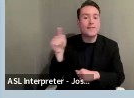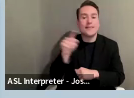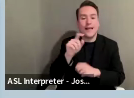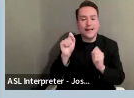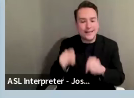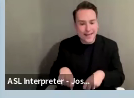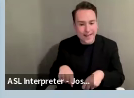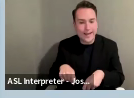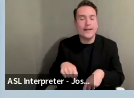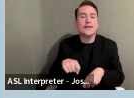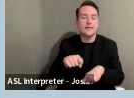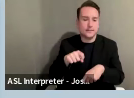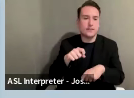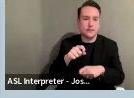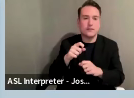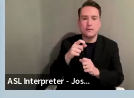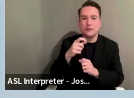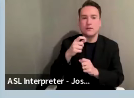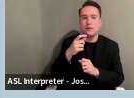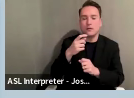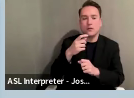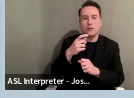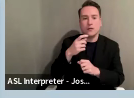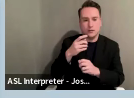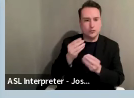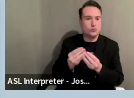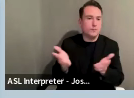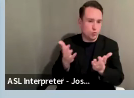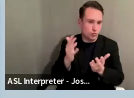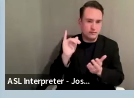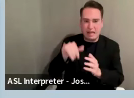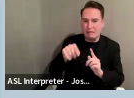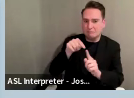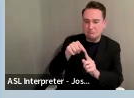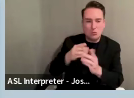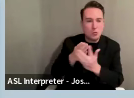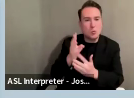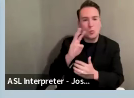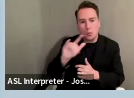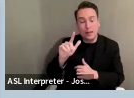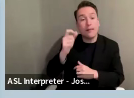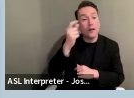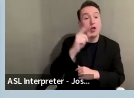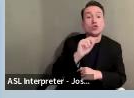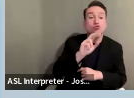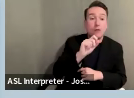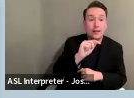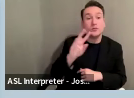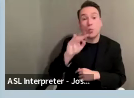apartment through a will, okay? And both the trust and the will can determine